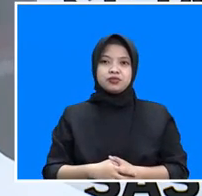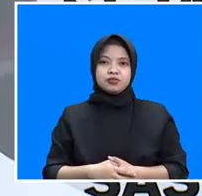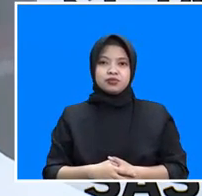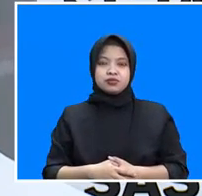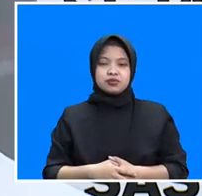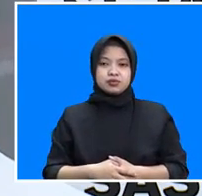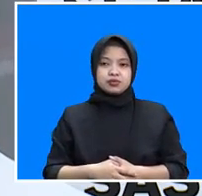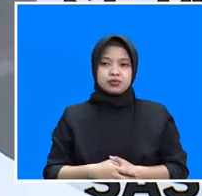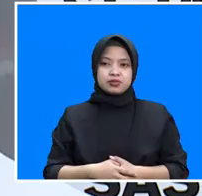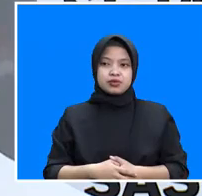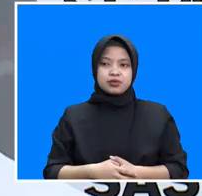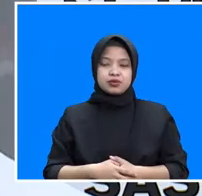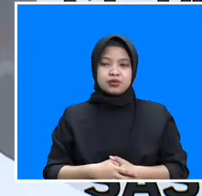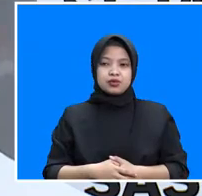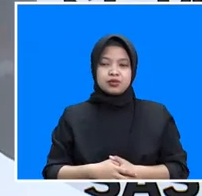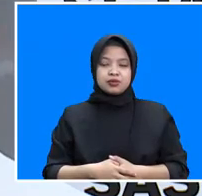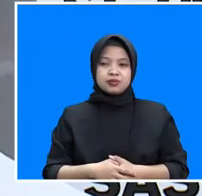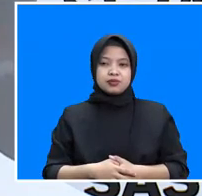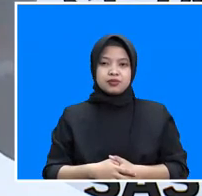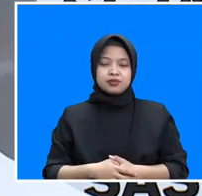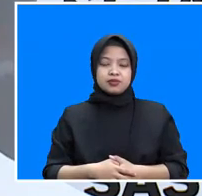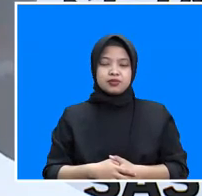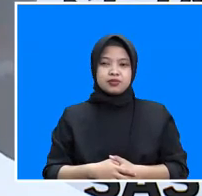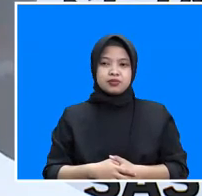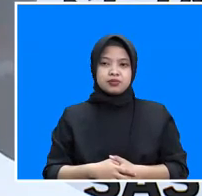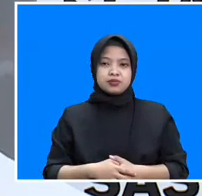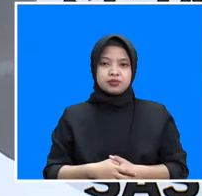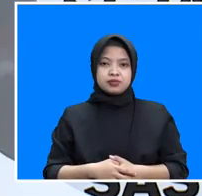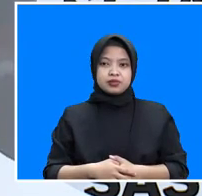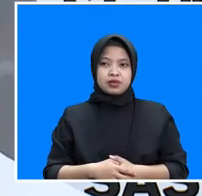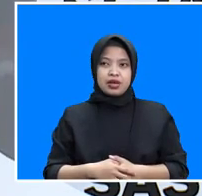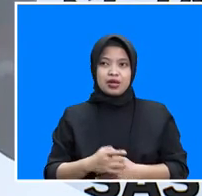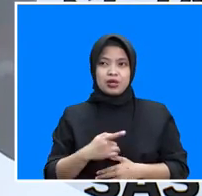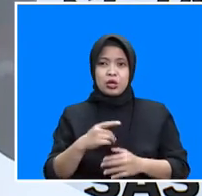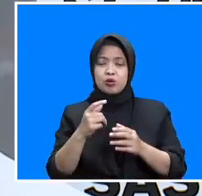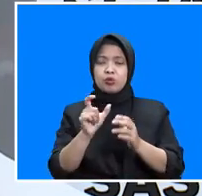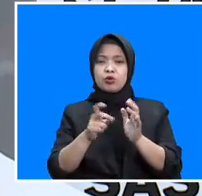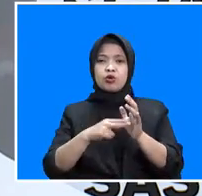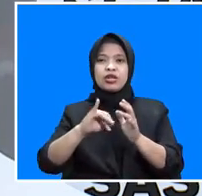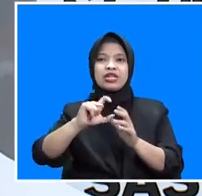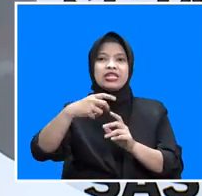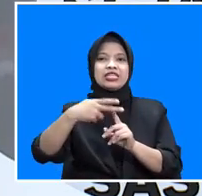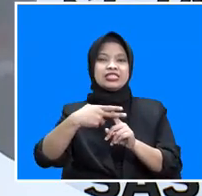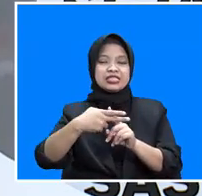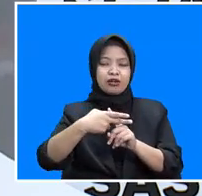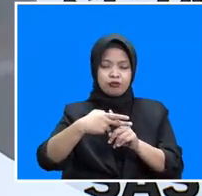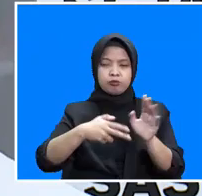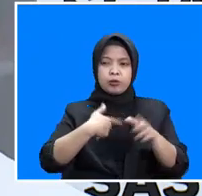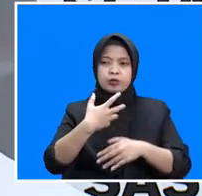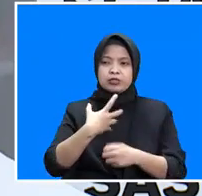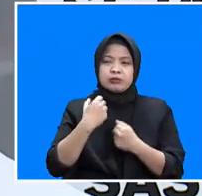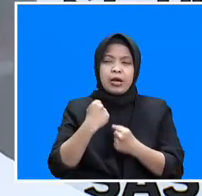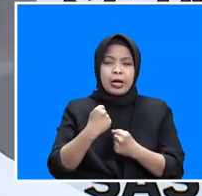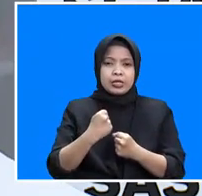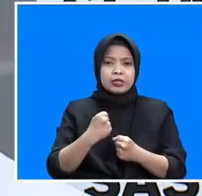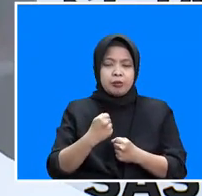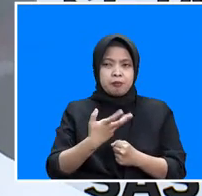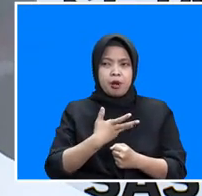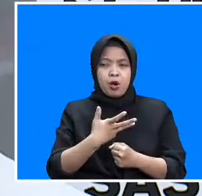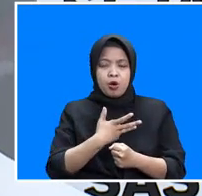little bit globally on some of the sort of, I guess, thinking that UNICEF is really promoting in terms